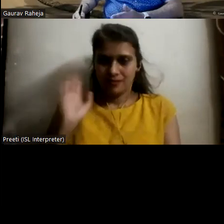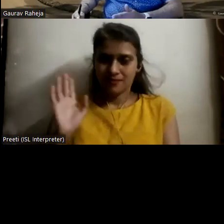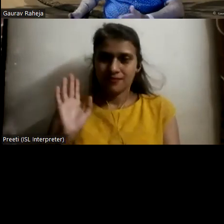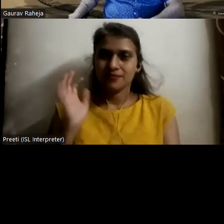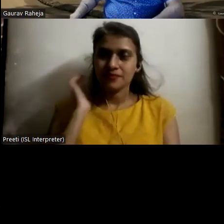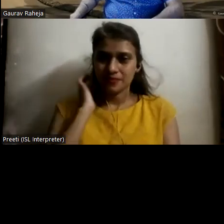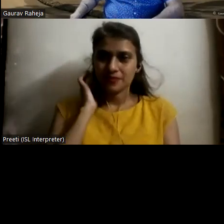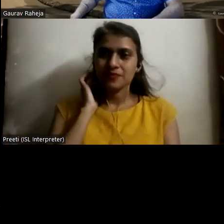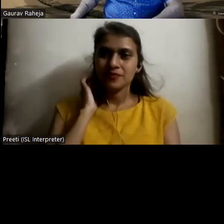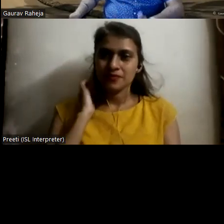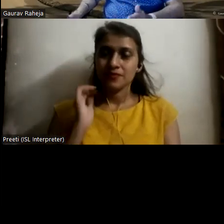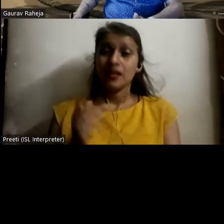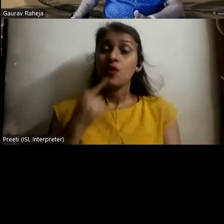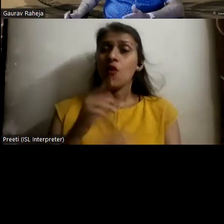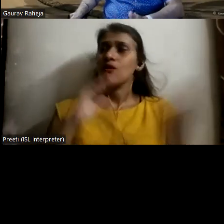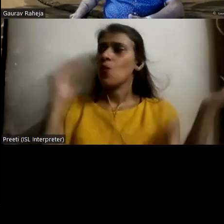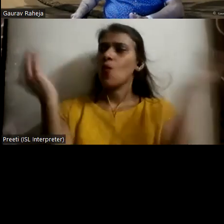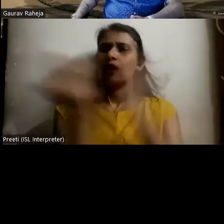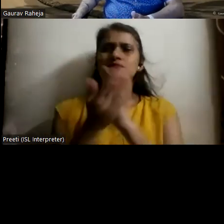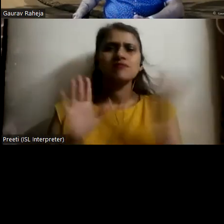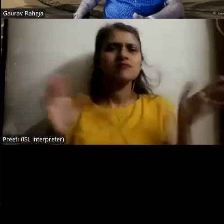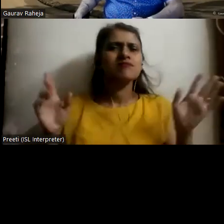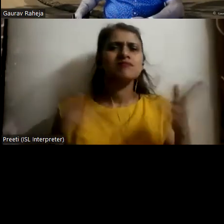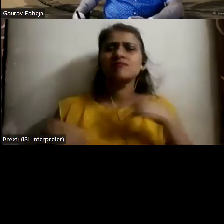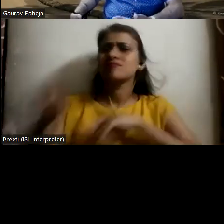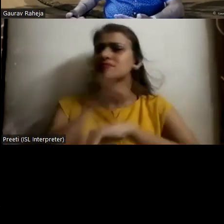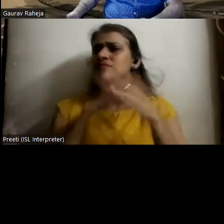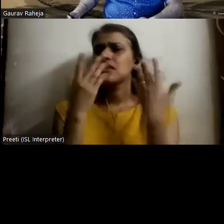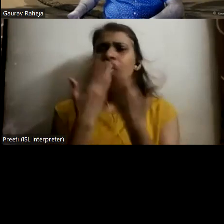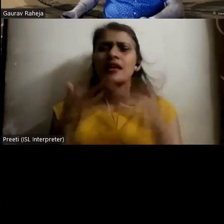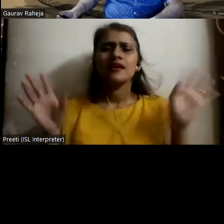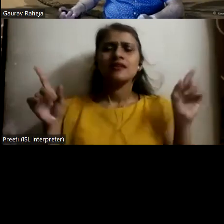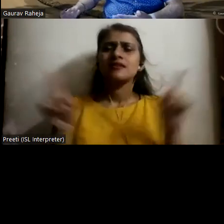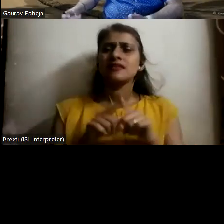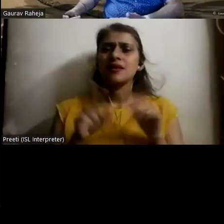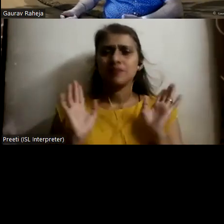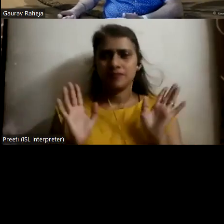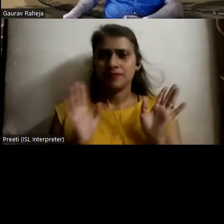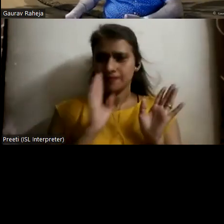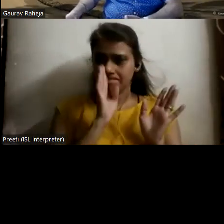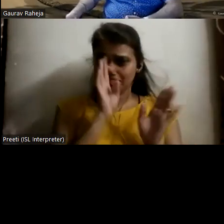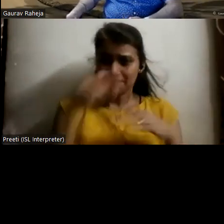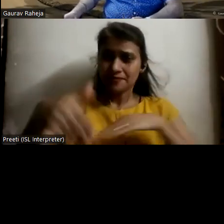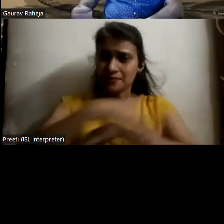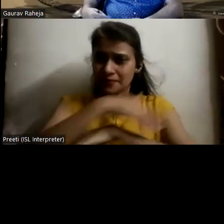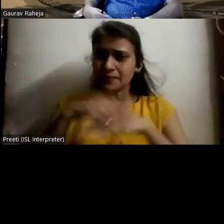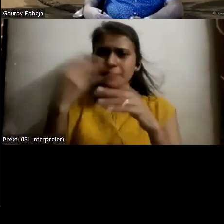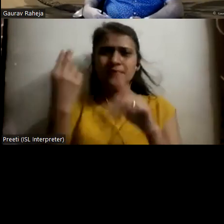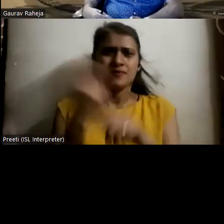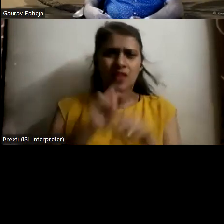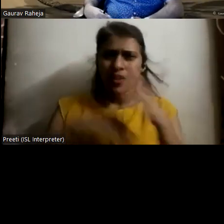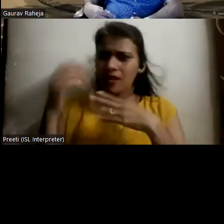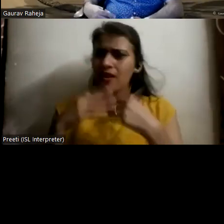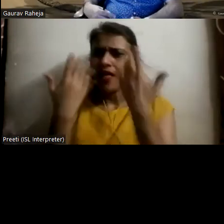is universal. And therefore I keep saying it's universal design and reasonable accommodation,